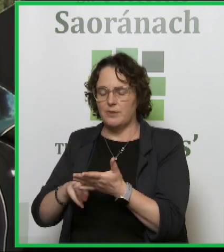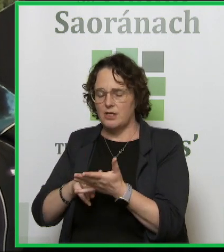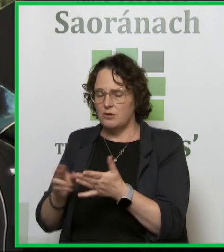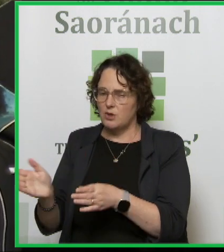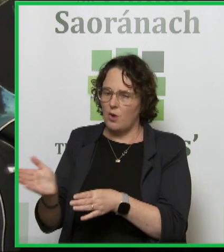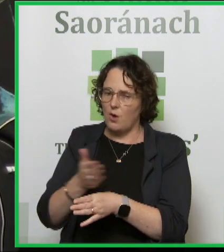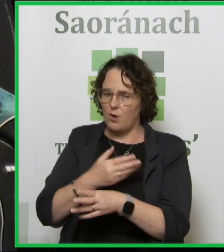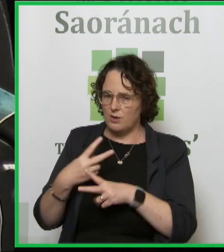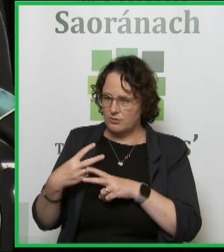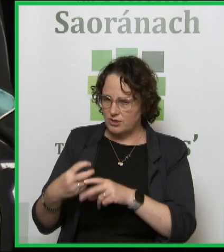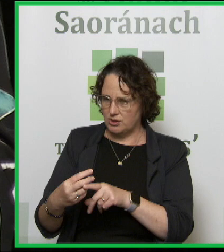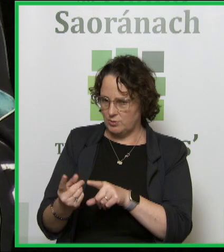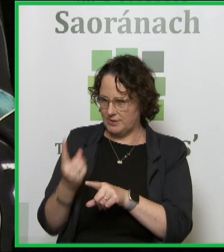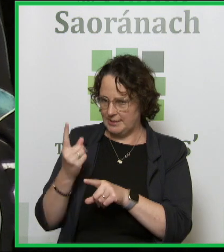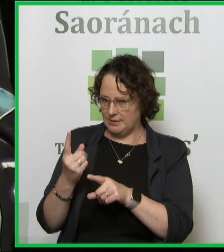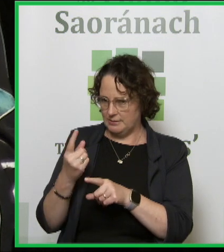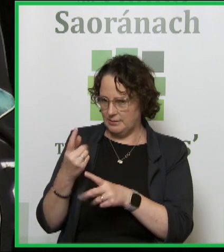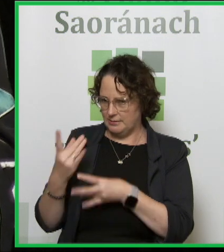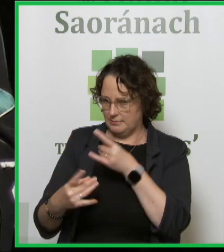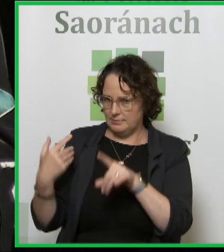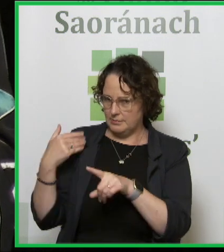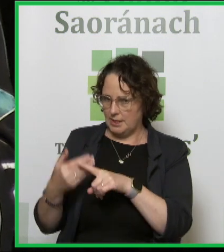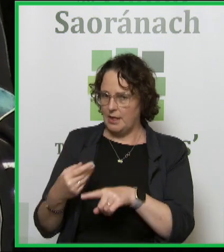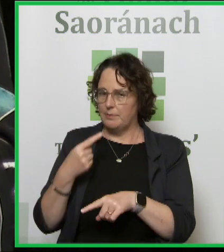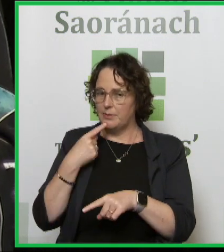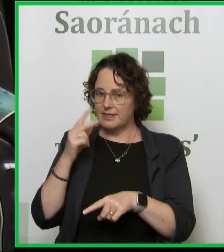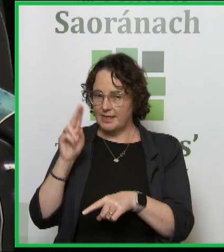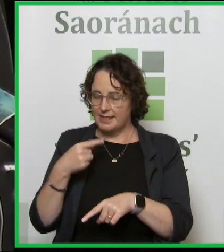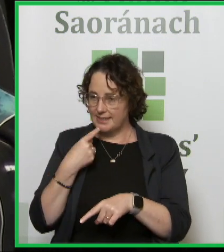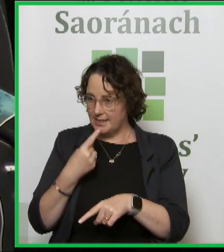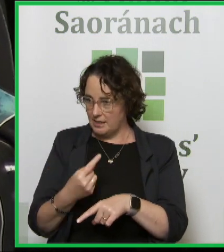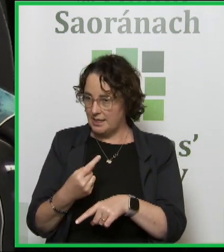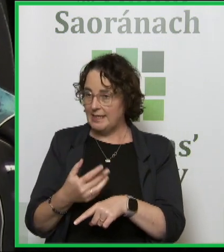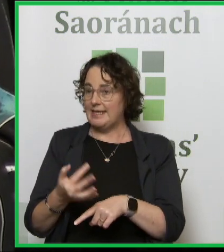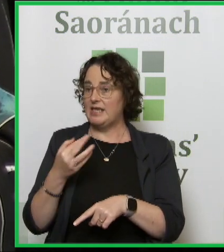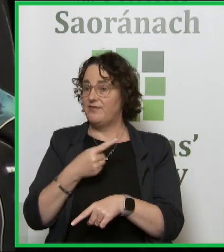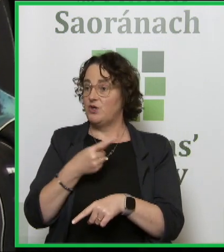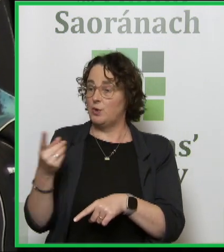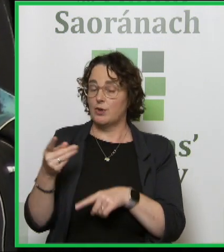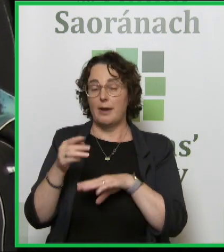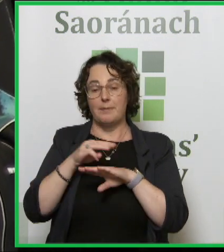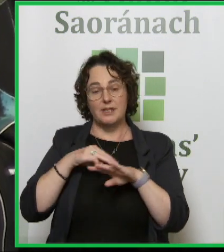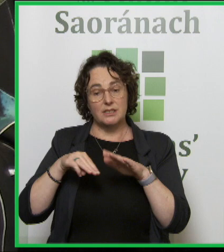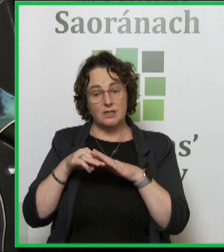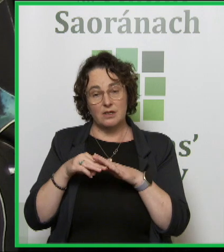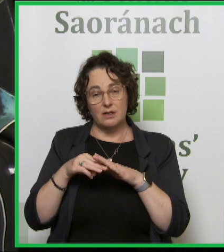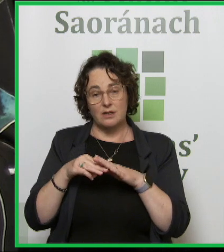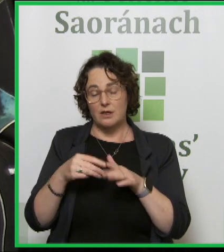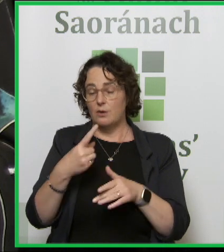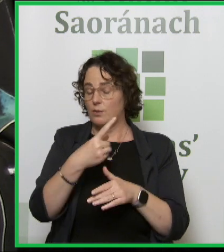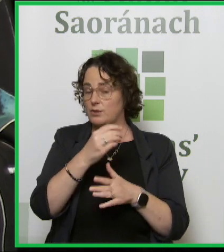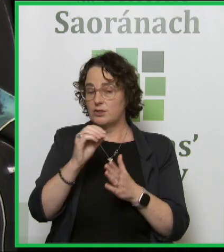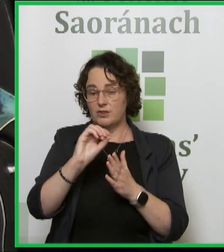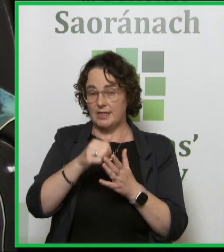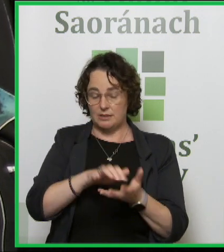done, it's very important. But again, can I say to you, if you're a minister dealing with 100 different items on